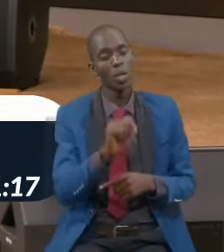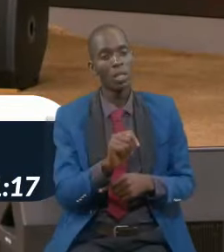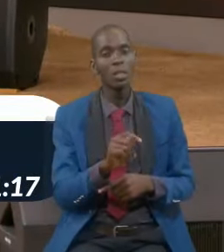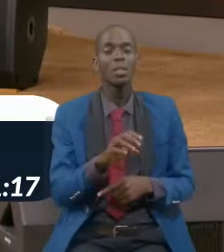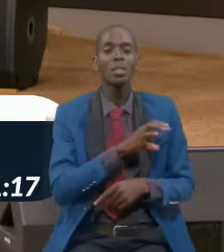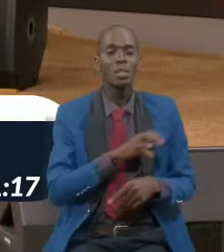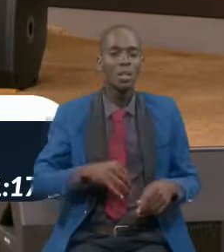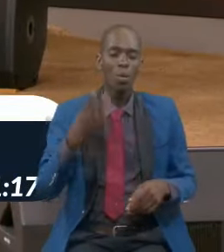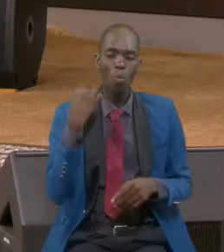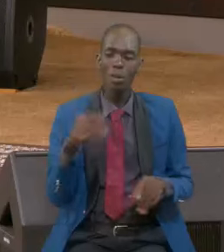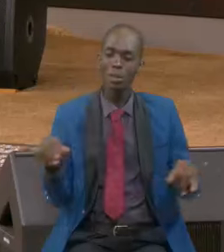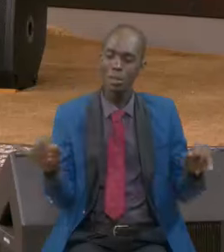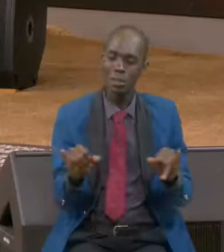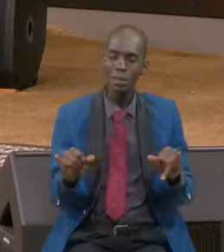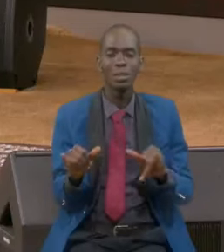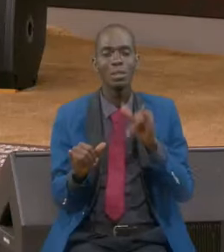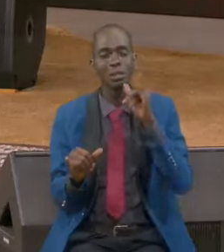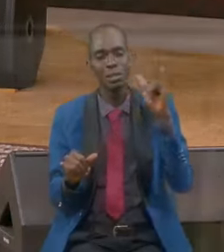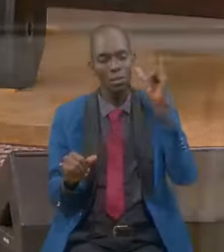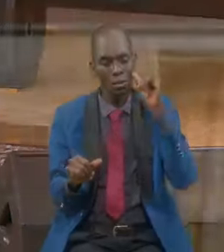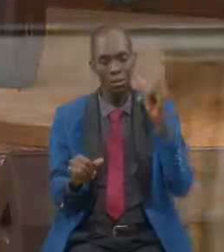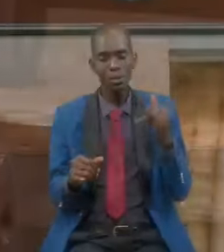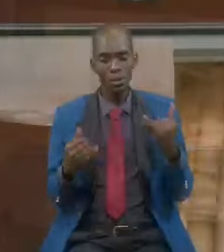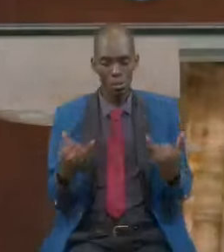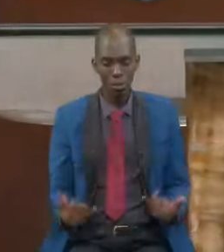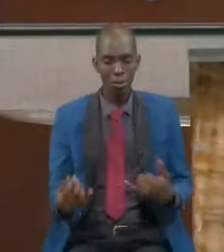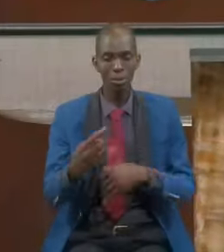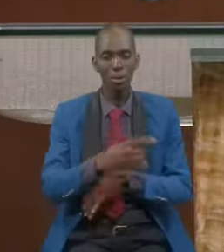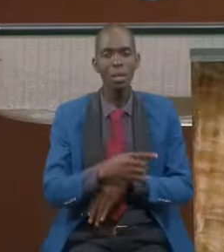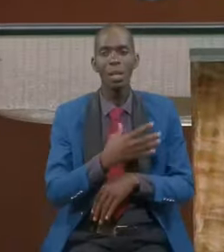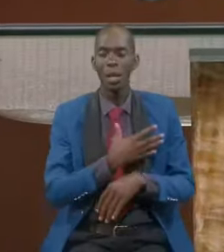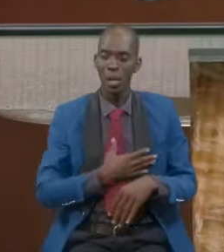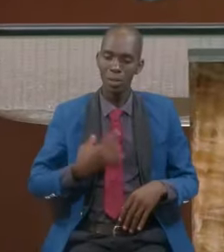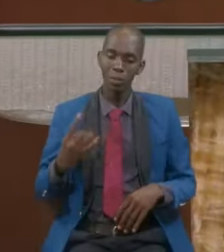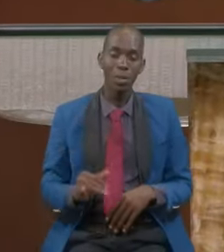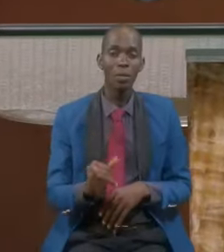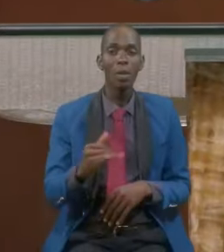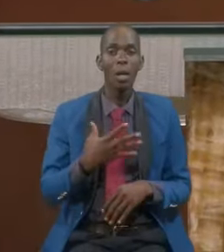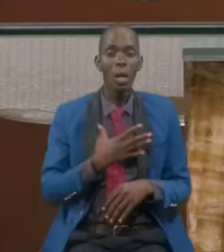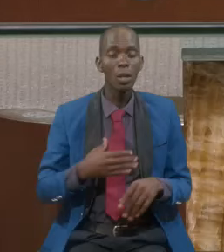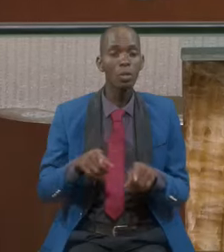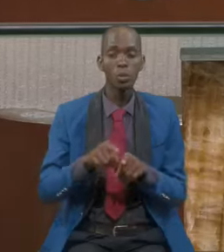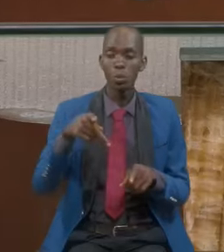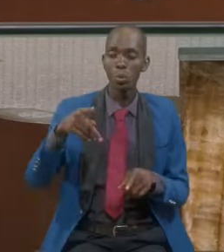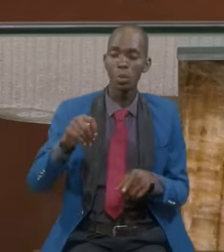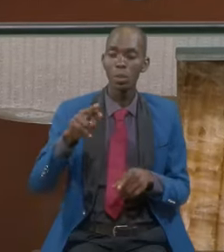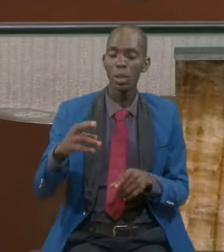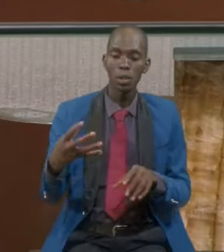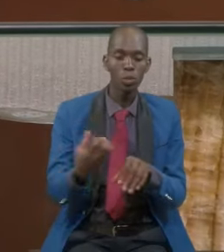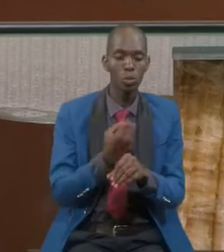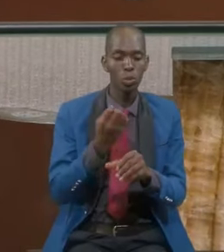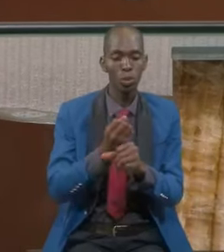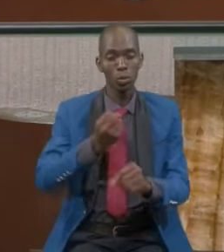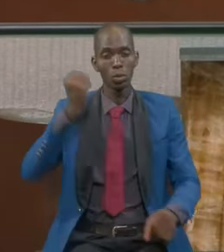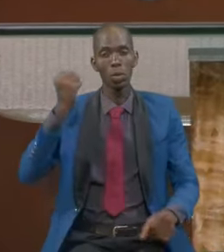he is today. And Peter took out the sword and cut off the ear of